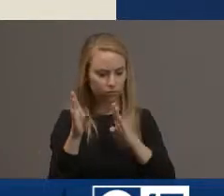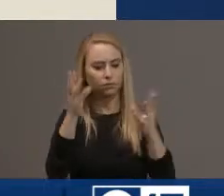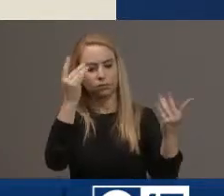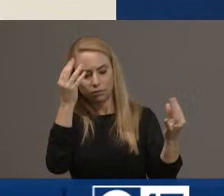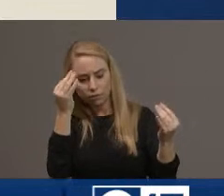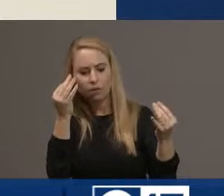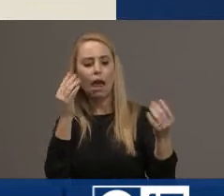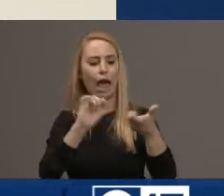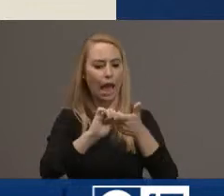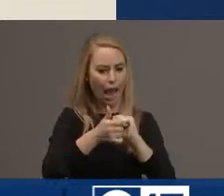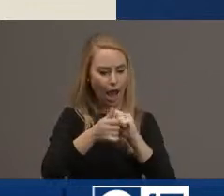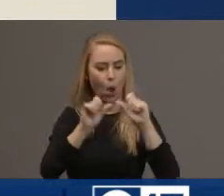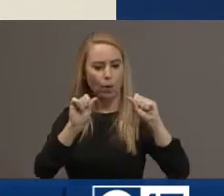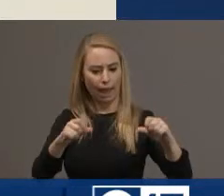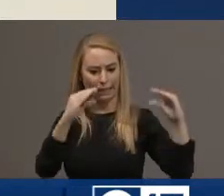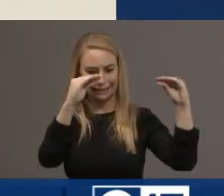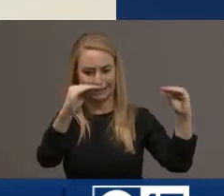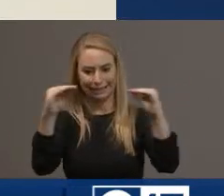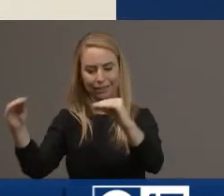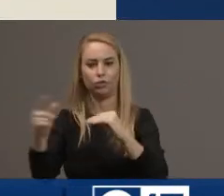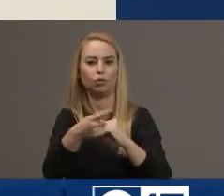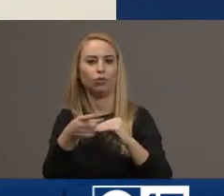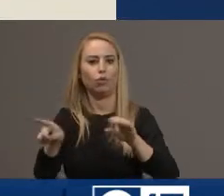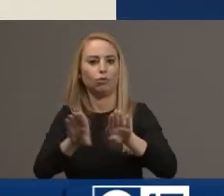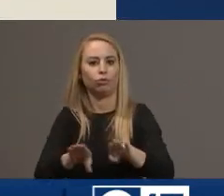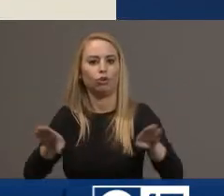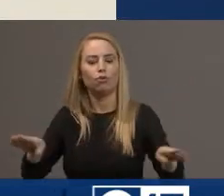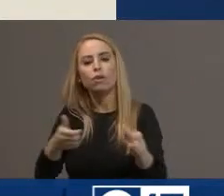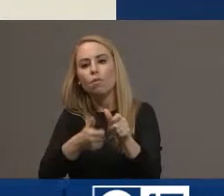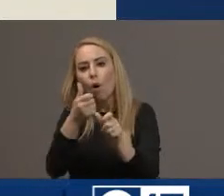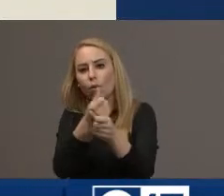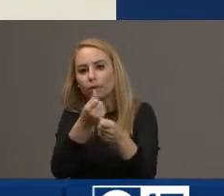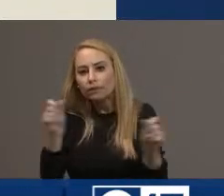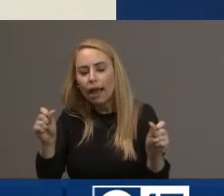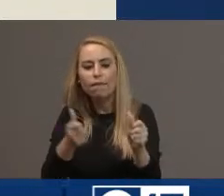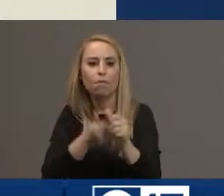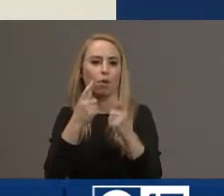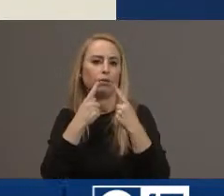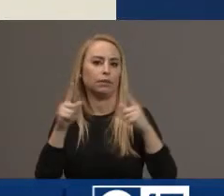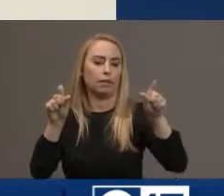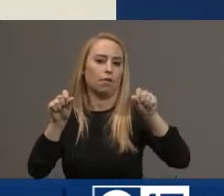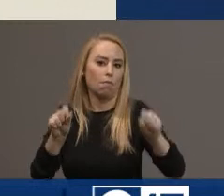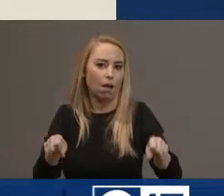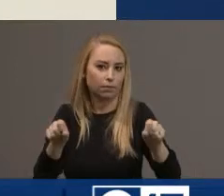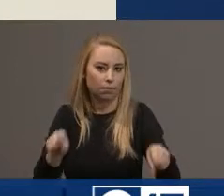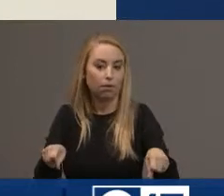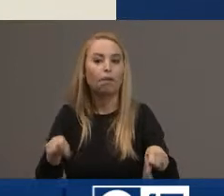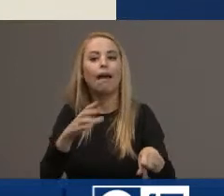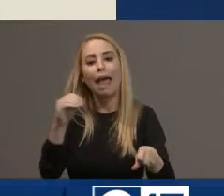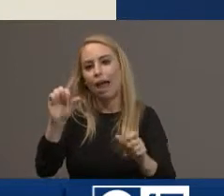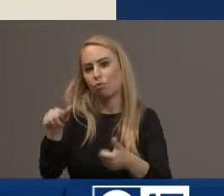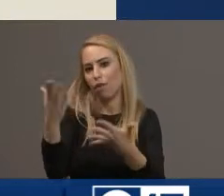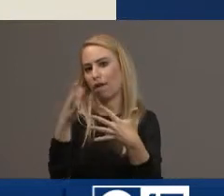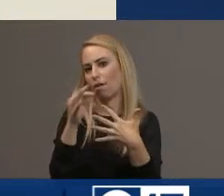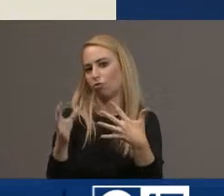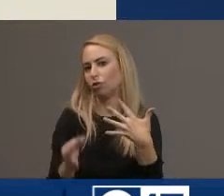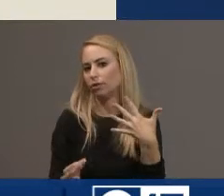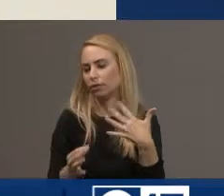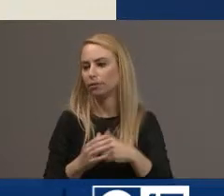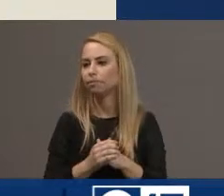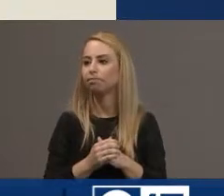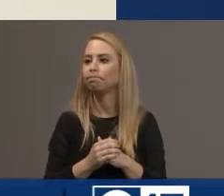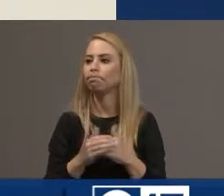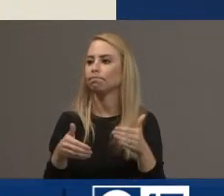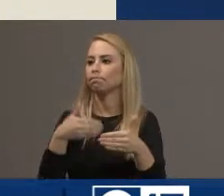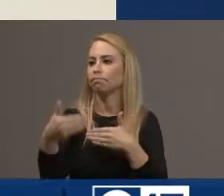our children in the safest, most successful way and have options out there. Okay, thank you. We're going to go to